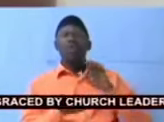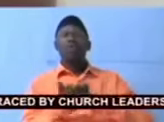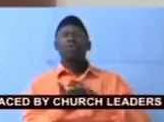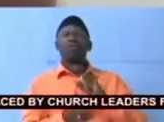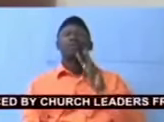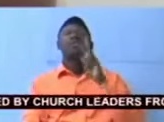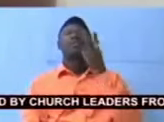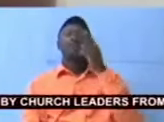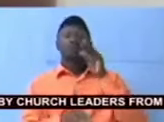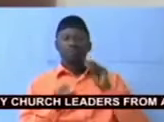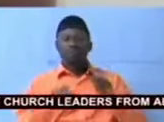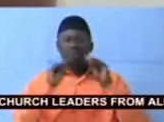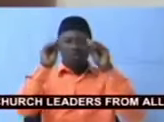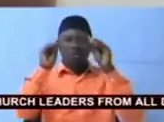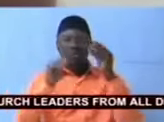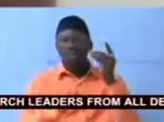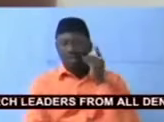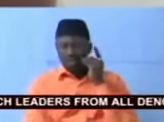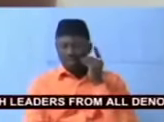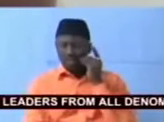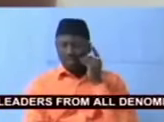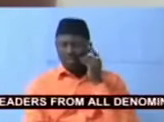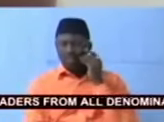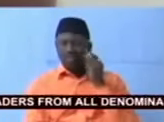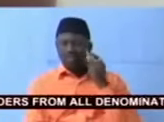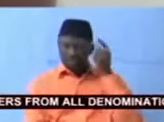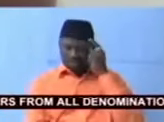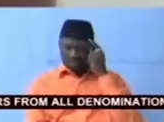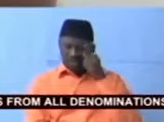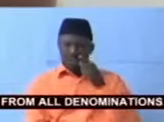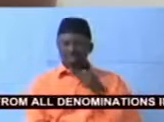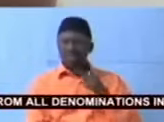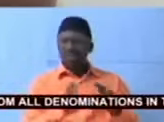Where you found it necessary that.